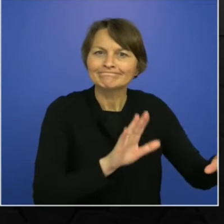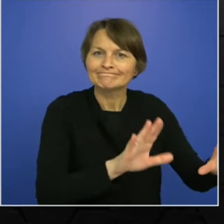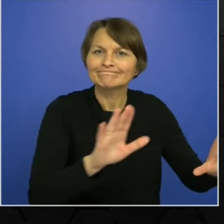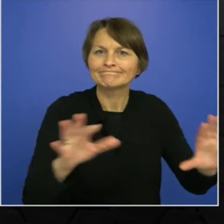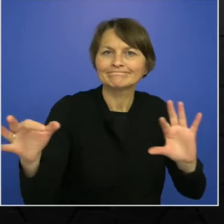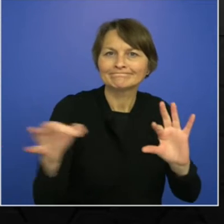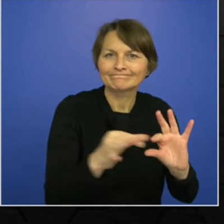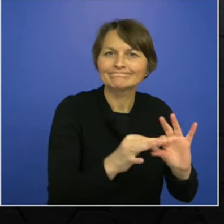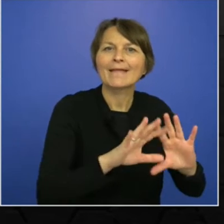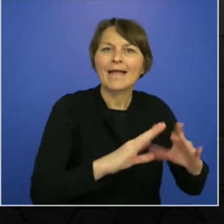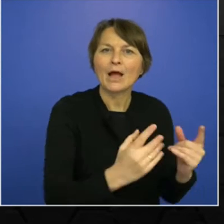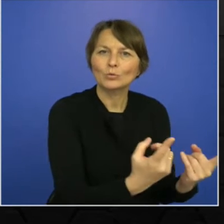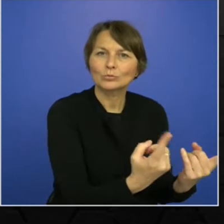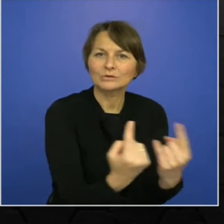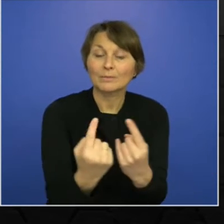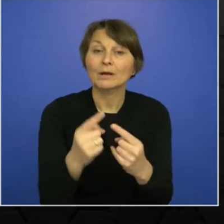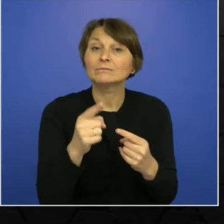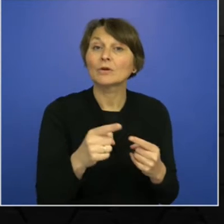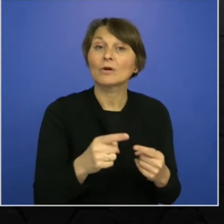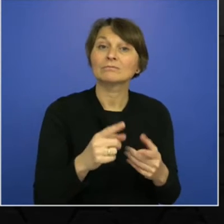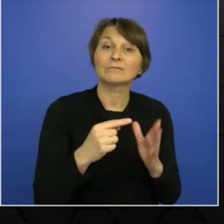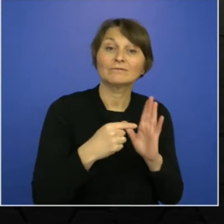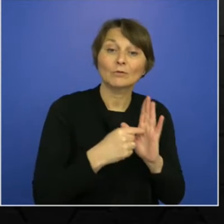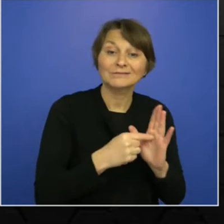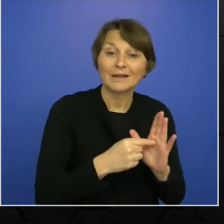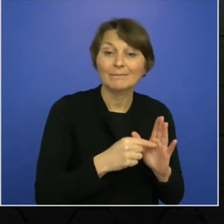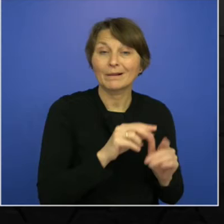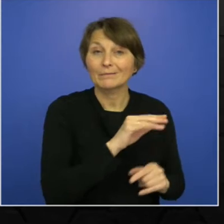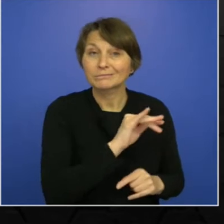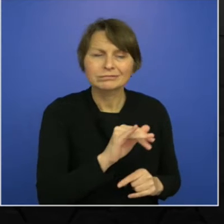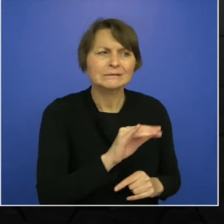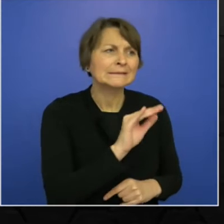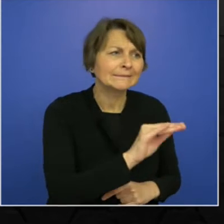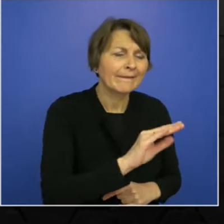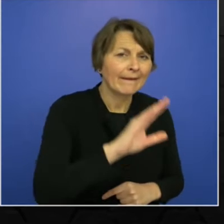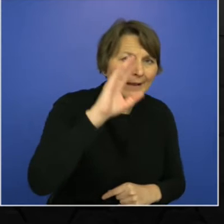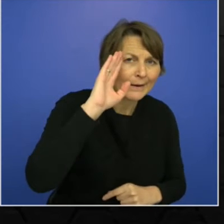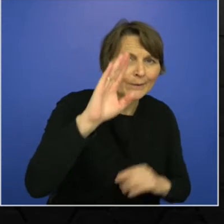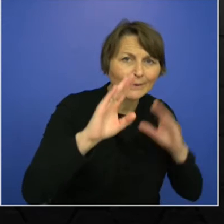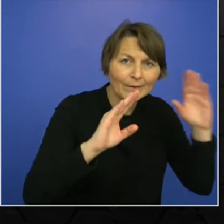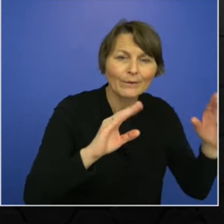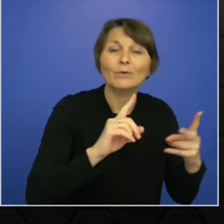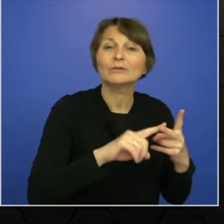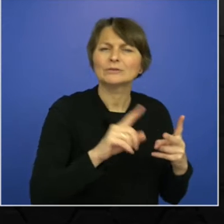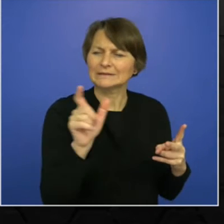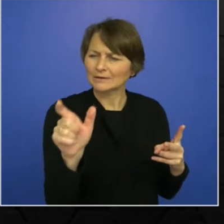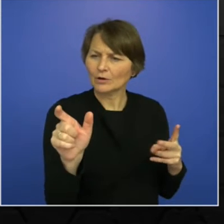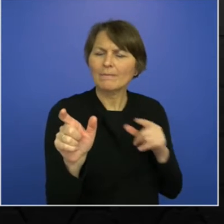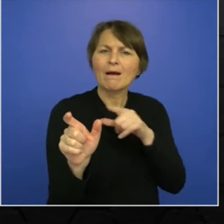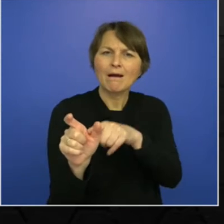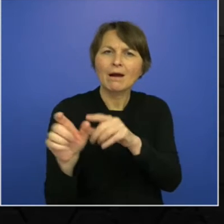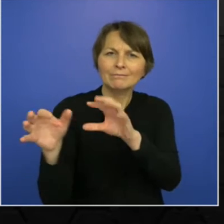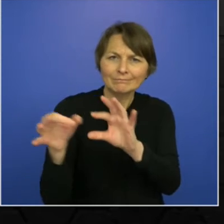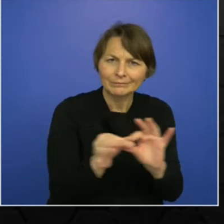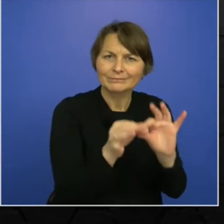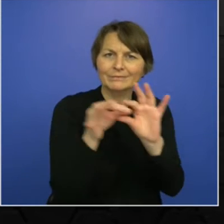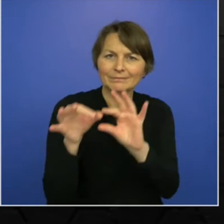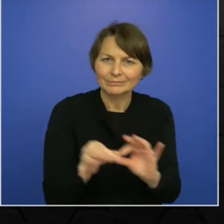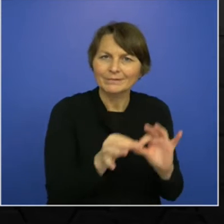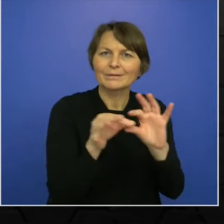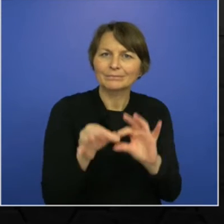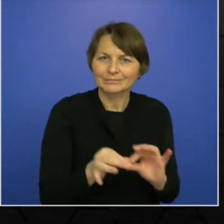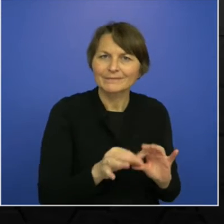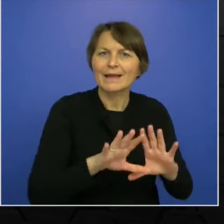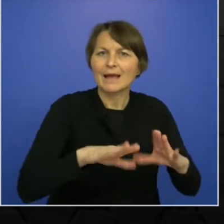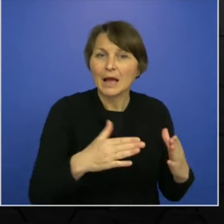for example, you can type cancel to stop your conversation. You can see the terms. You can give feedback to the IT